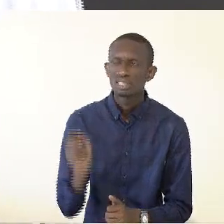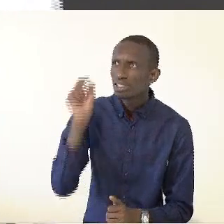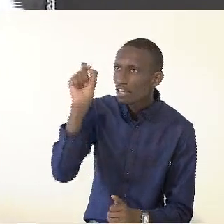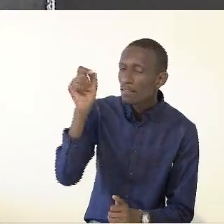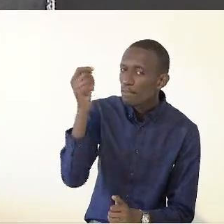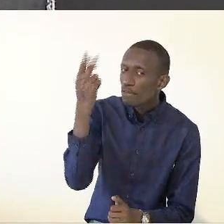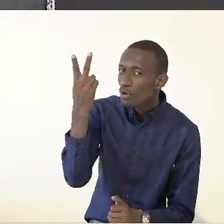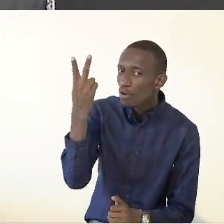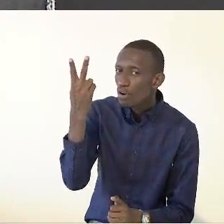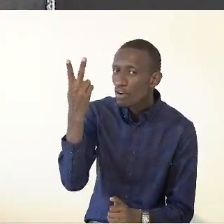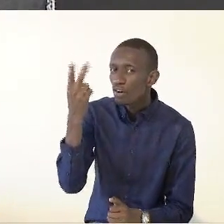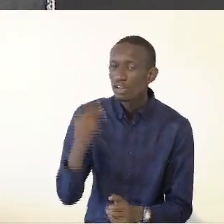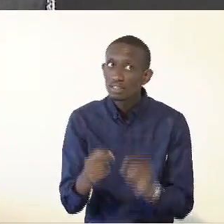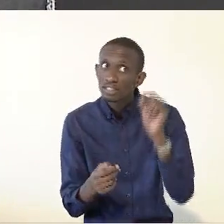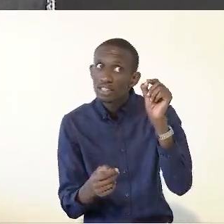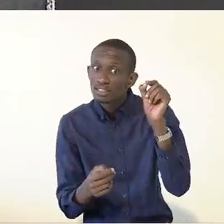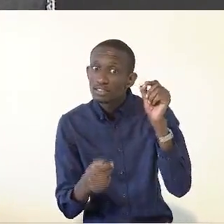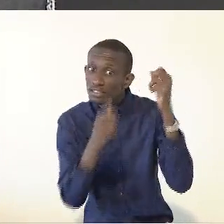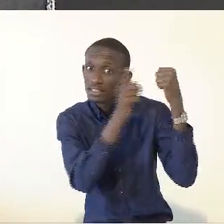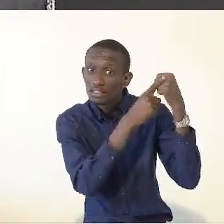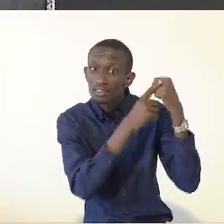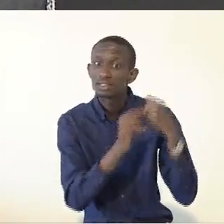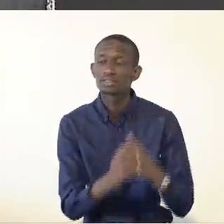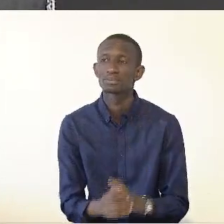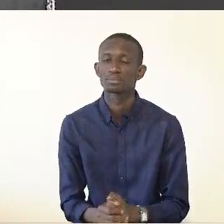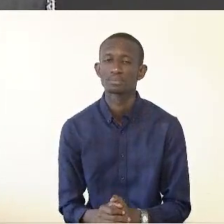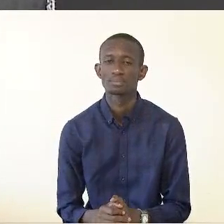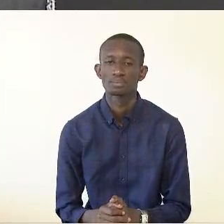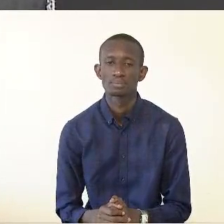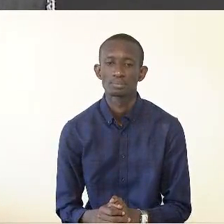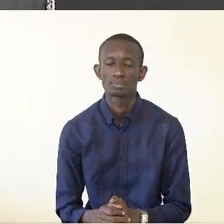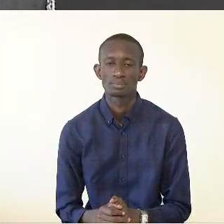and -6. -2 and -6.